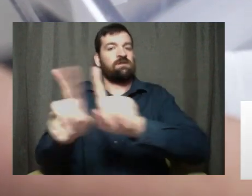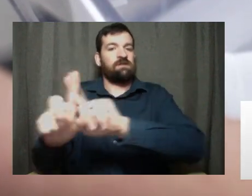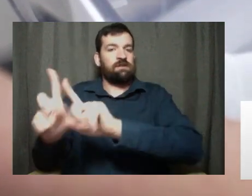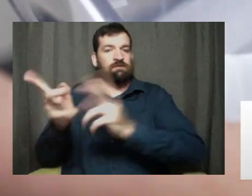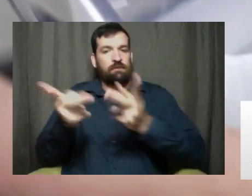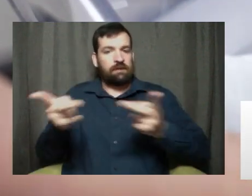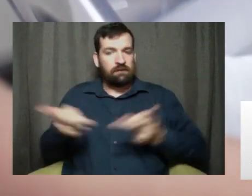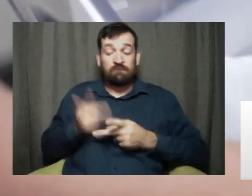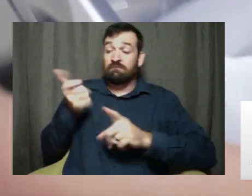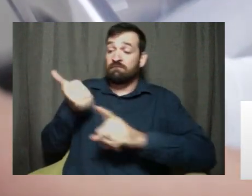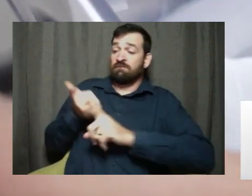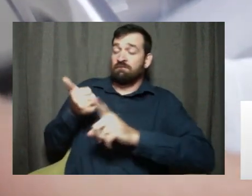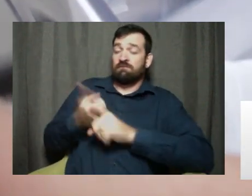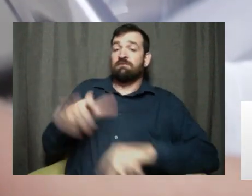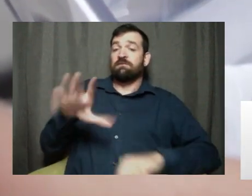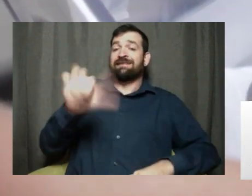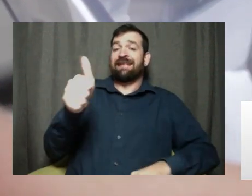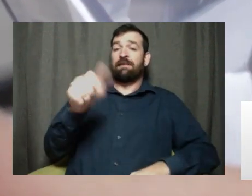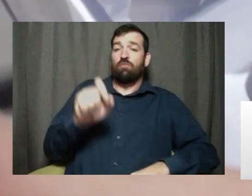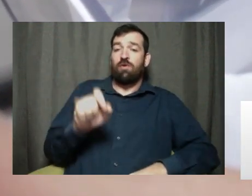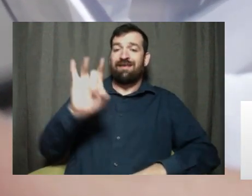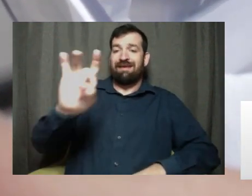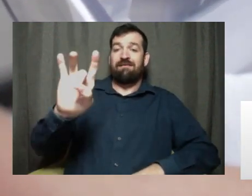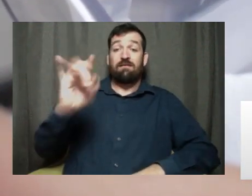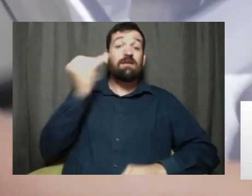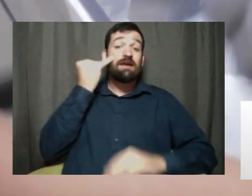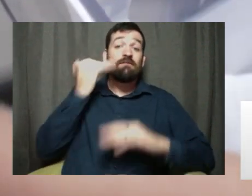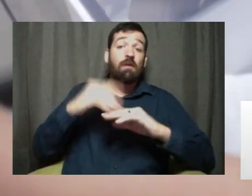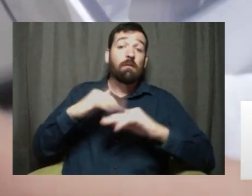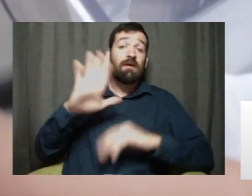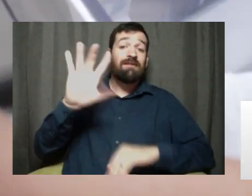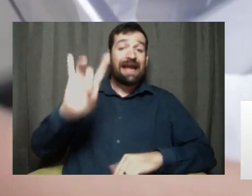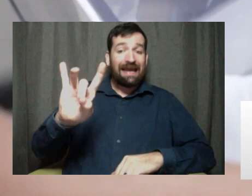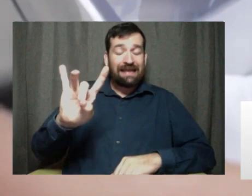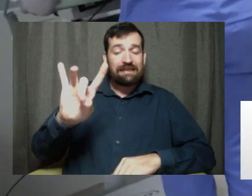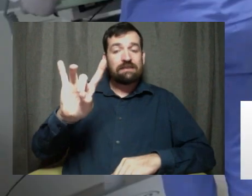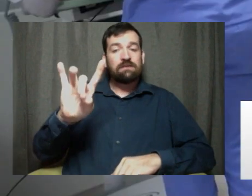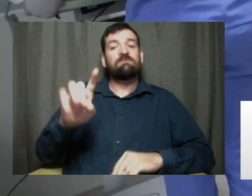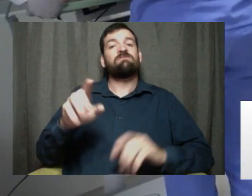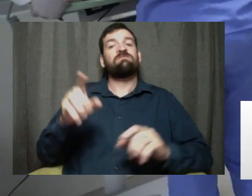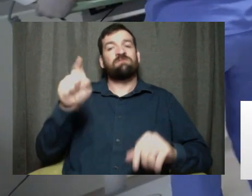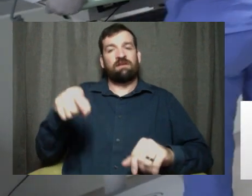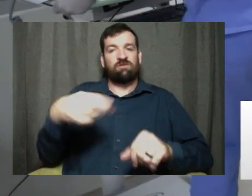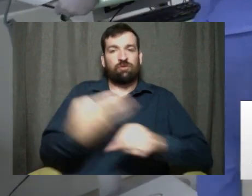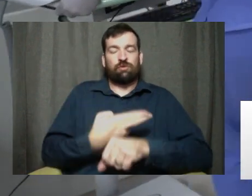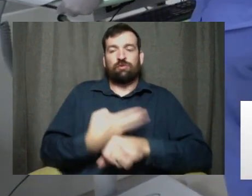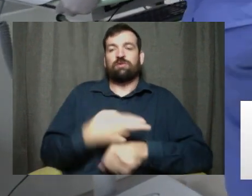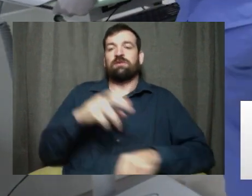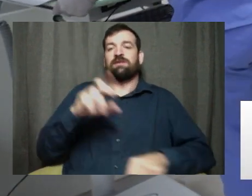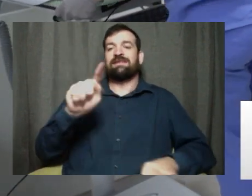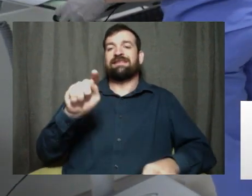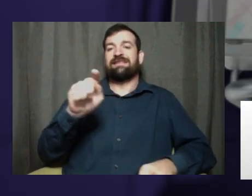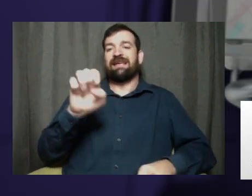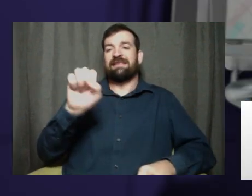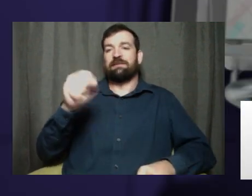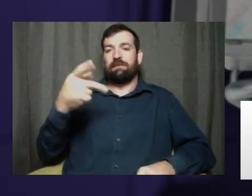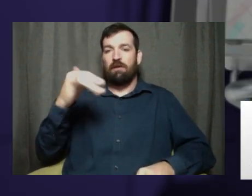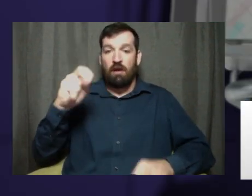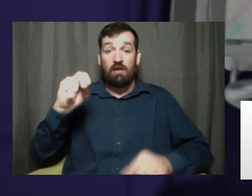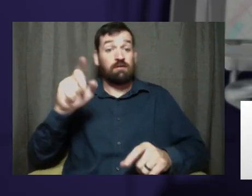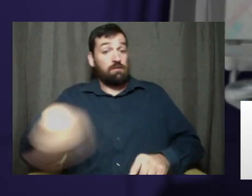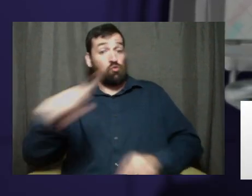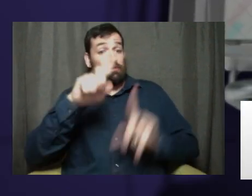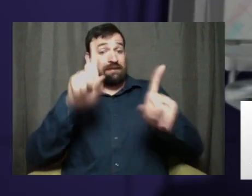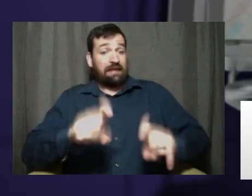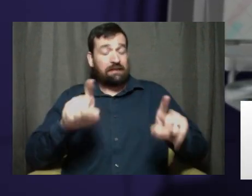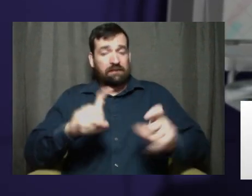she's 10.8. Any baby above 8, we have to draw what's called a TSB on. The CDC says these screenings have discovered